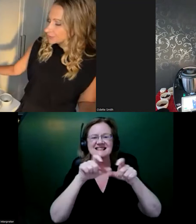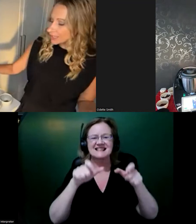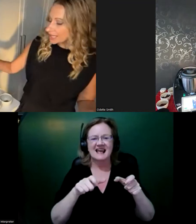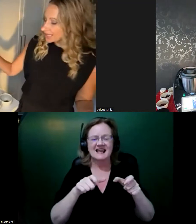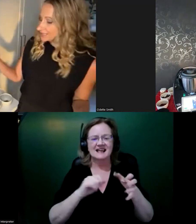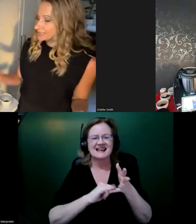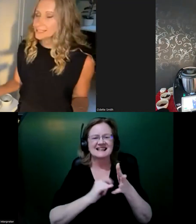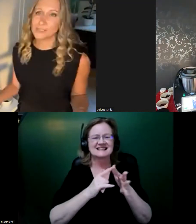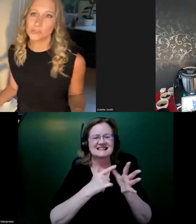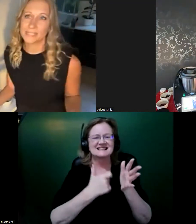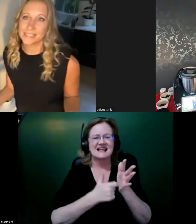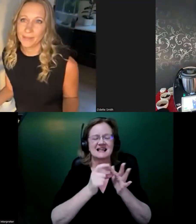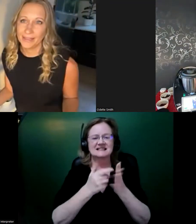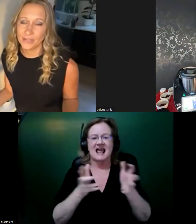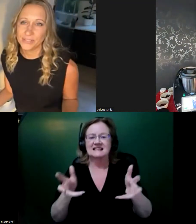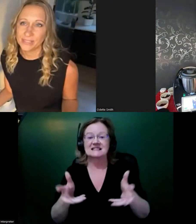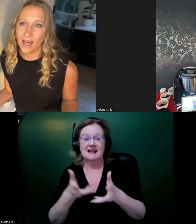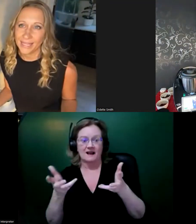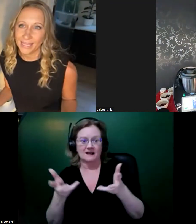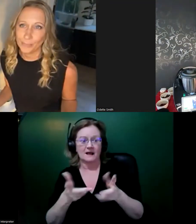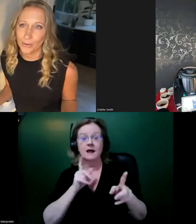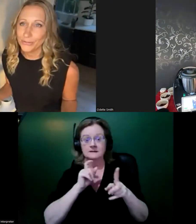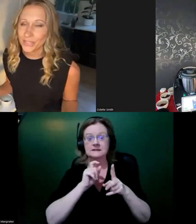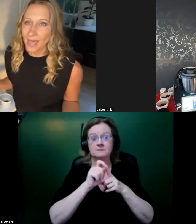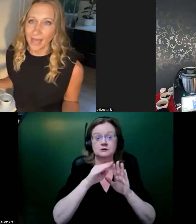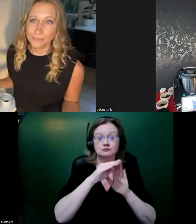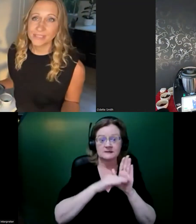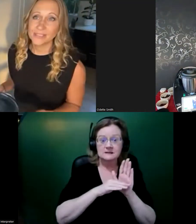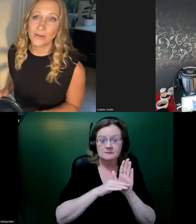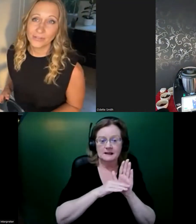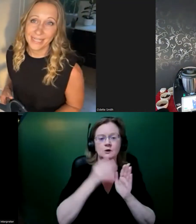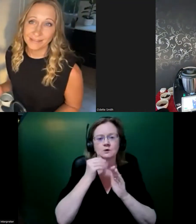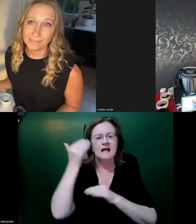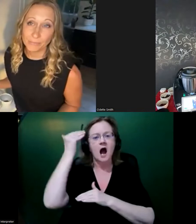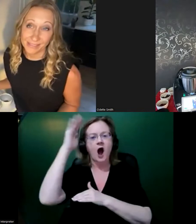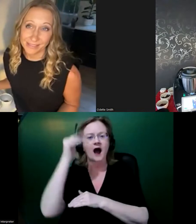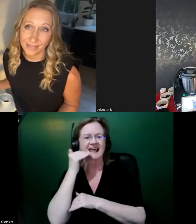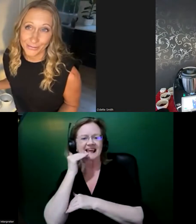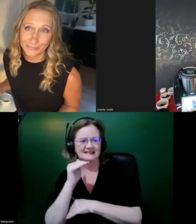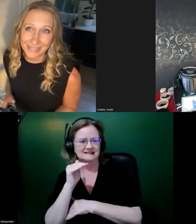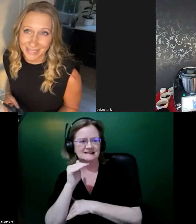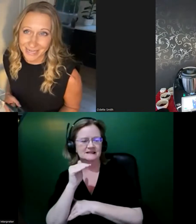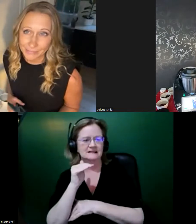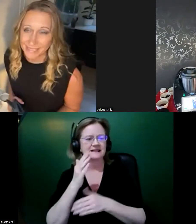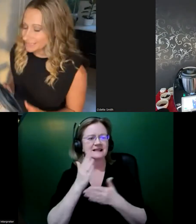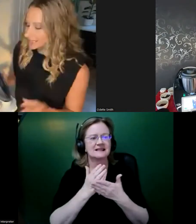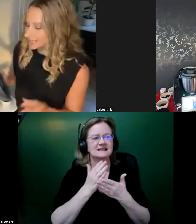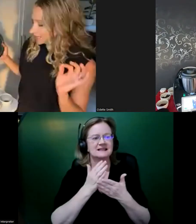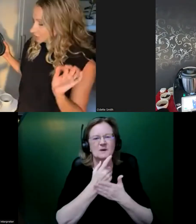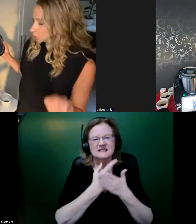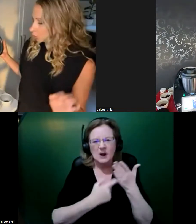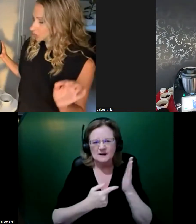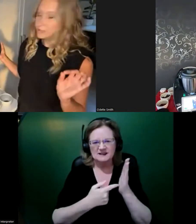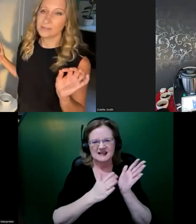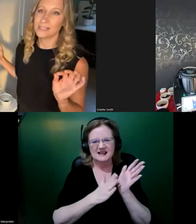So this is a special recipe that uses the high heat mode. So it's designed only for the TM6.